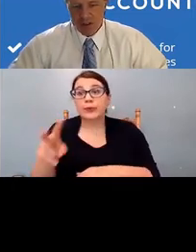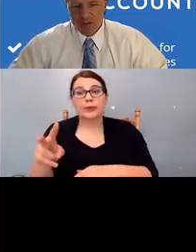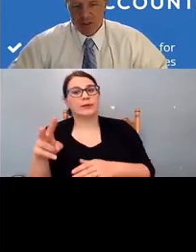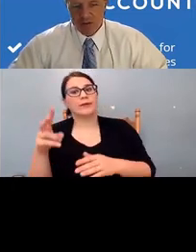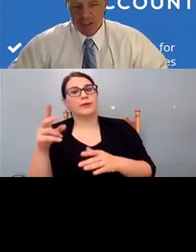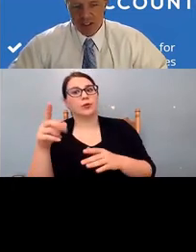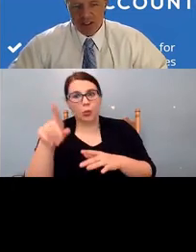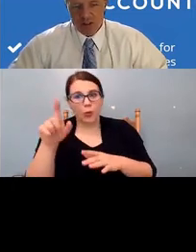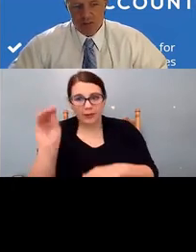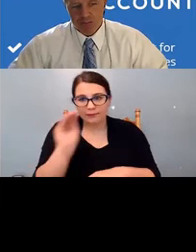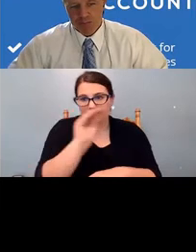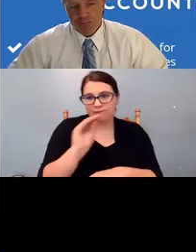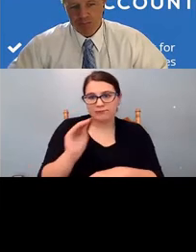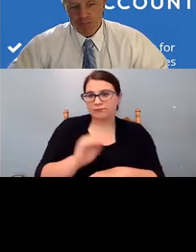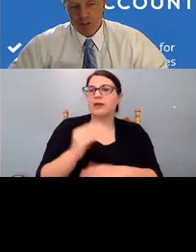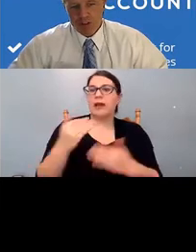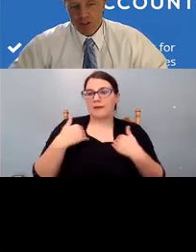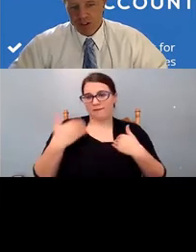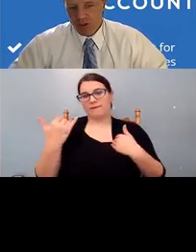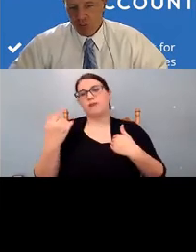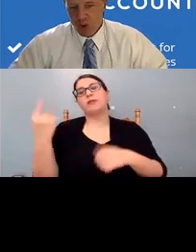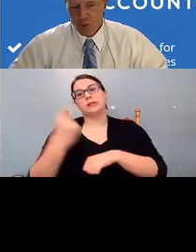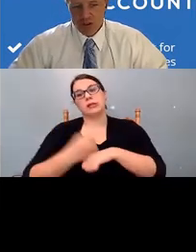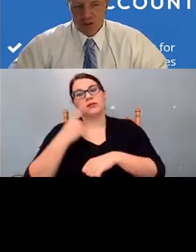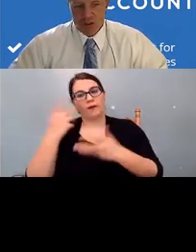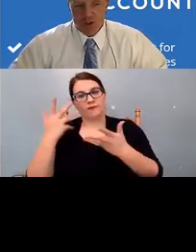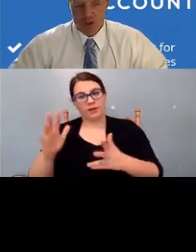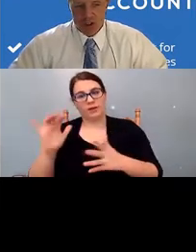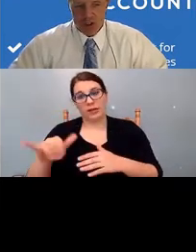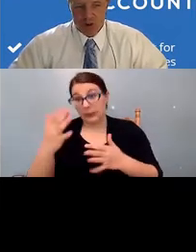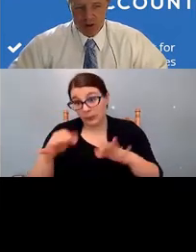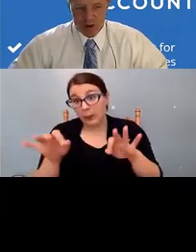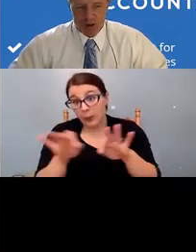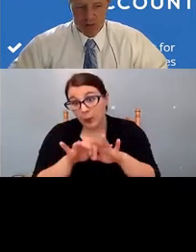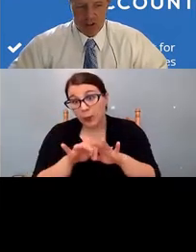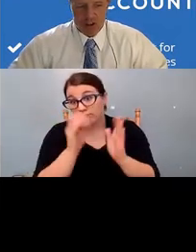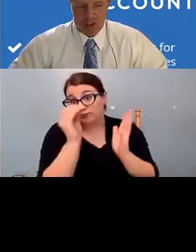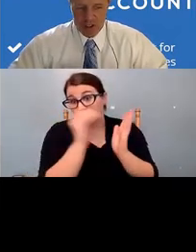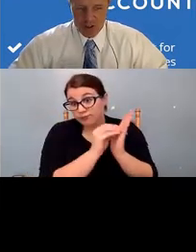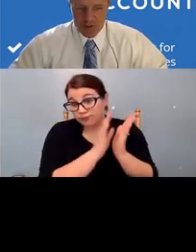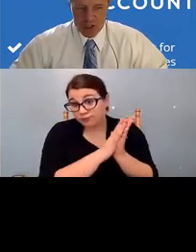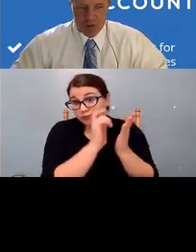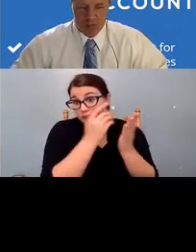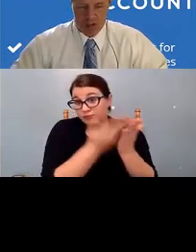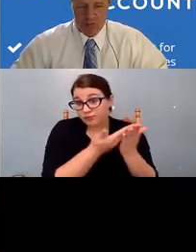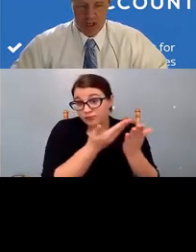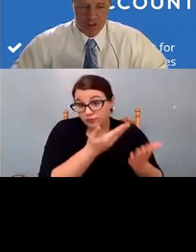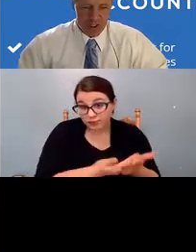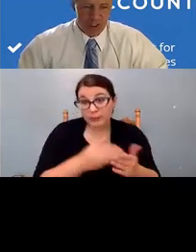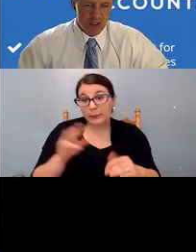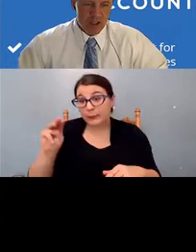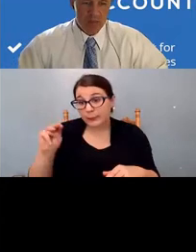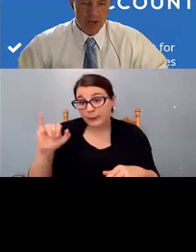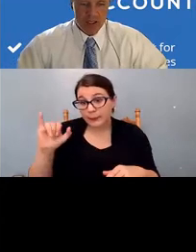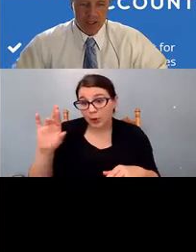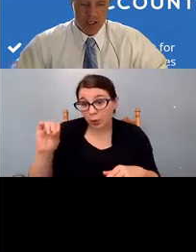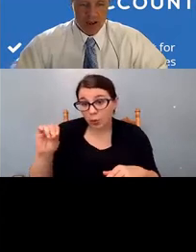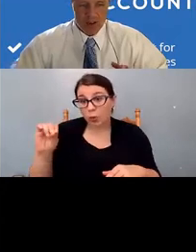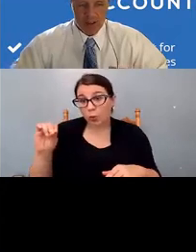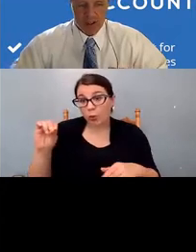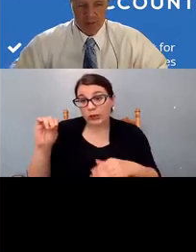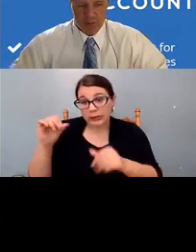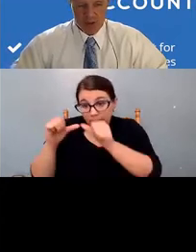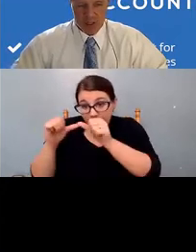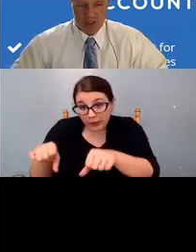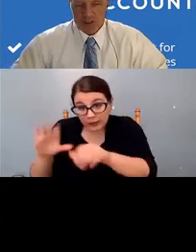process within 15 days. So that's an important one to do if you go that route. Make sure to get those micro deposit amounts, come back in the